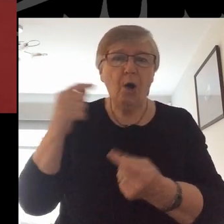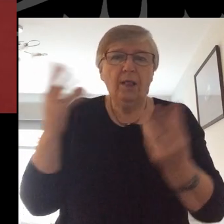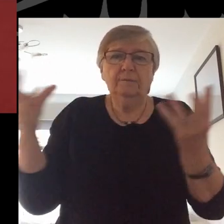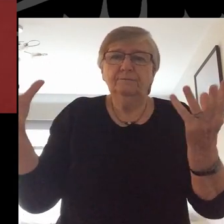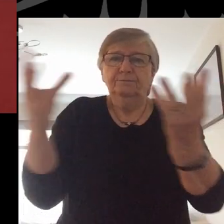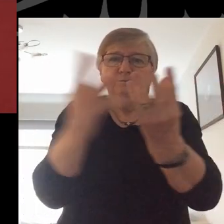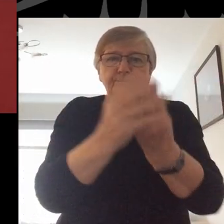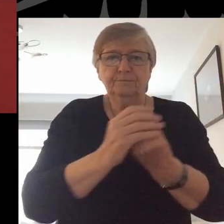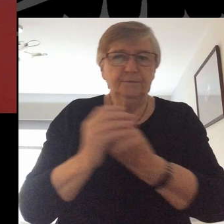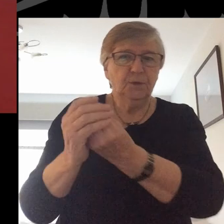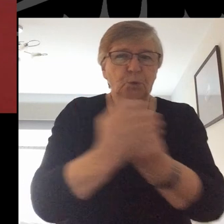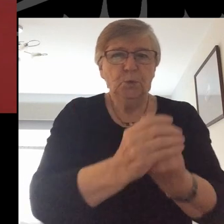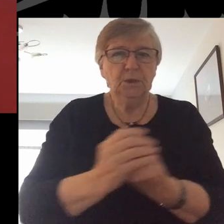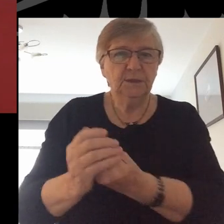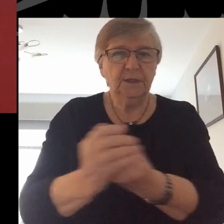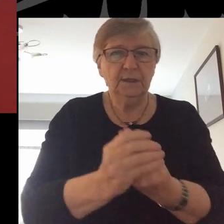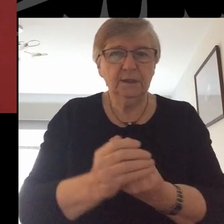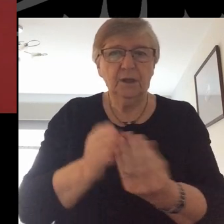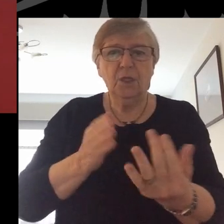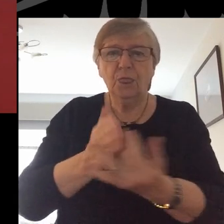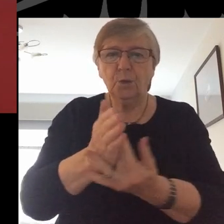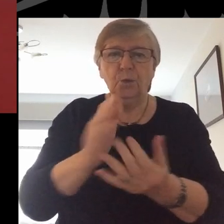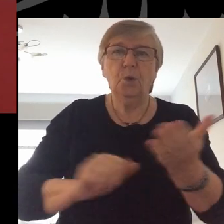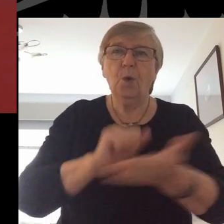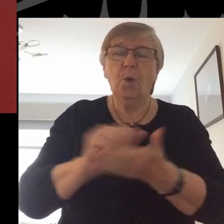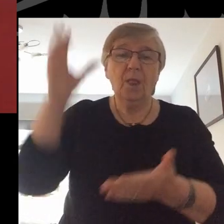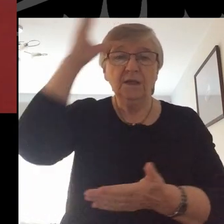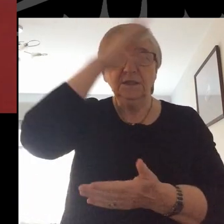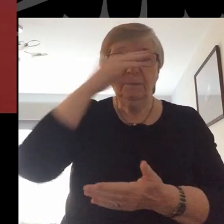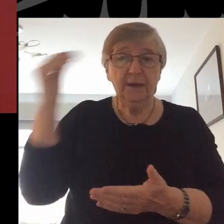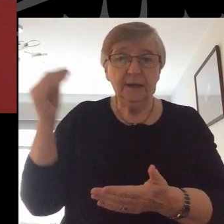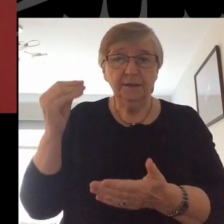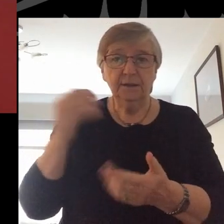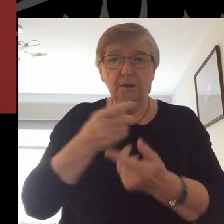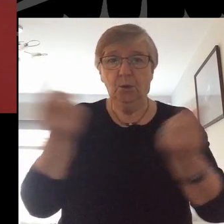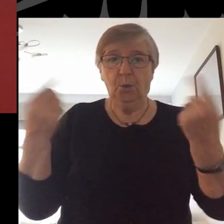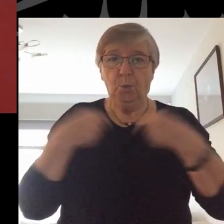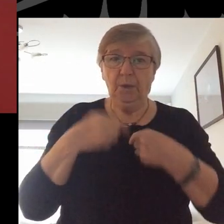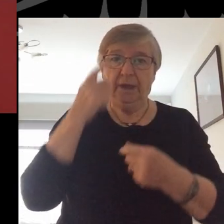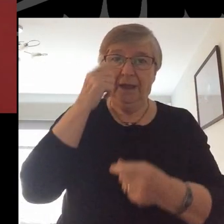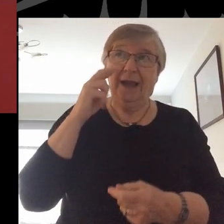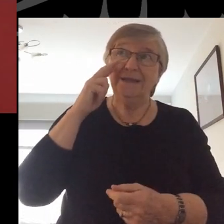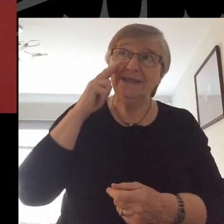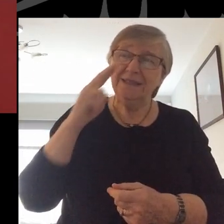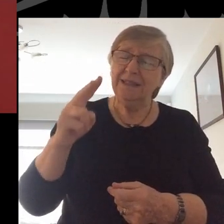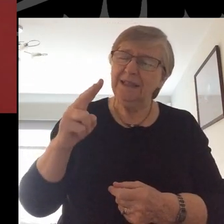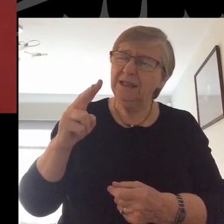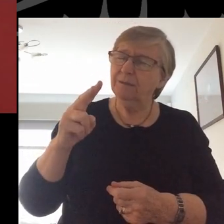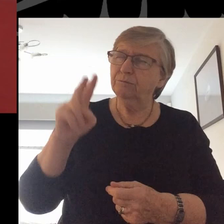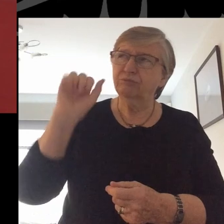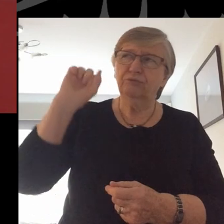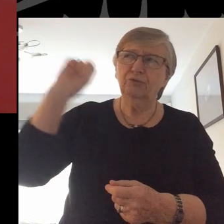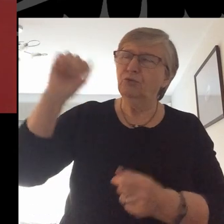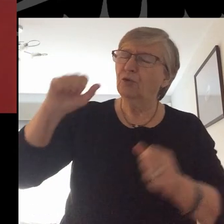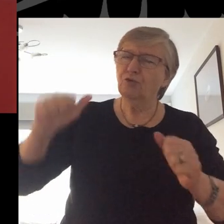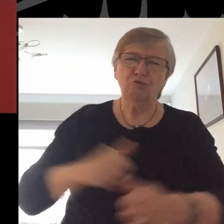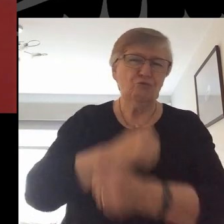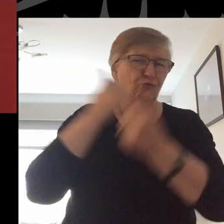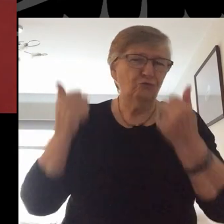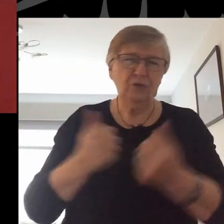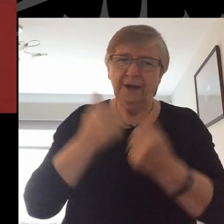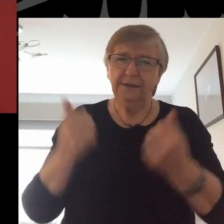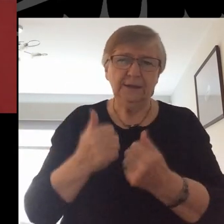unity. Through your Holy Spirit, we have come to see the greatness, or something